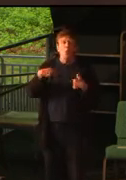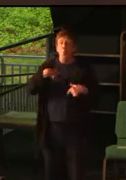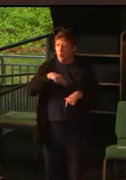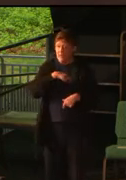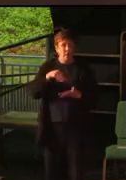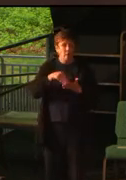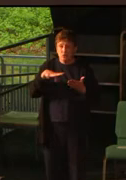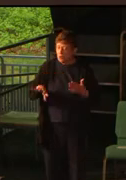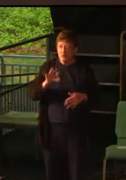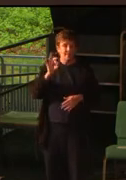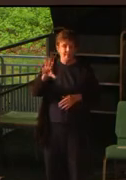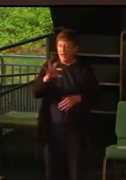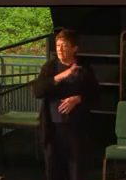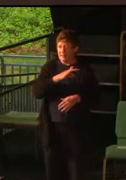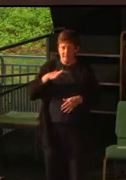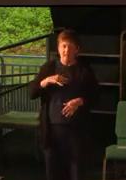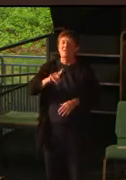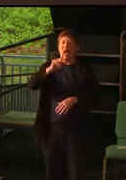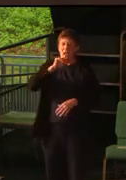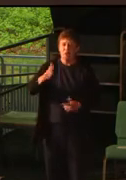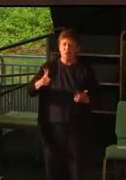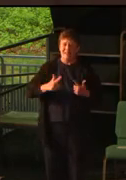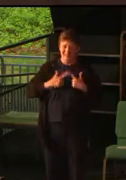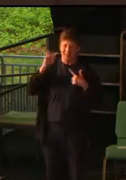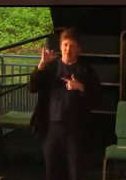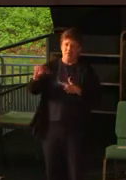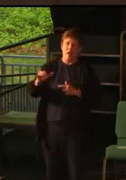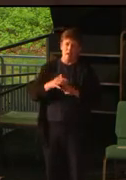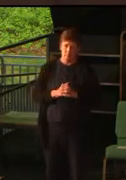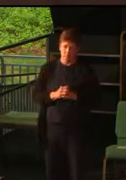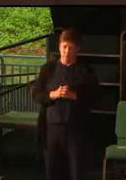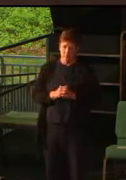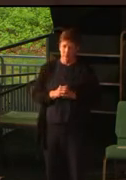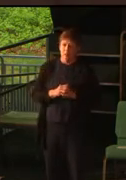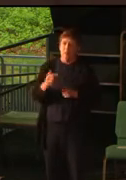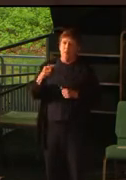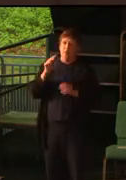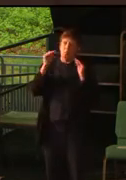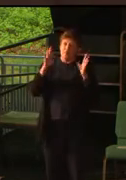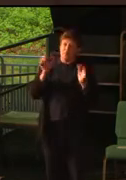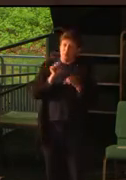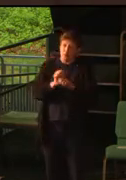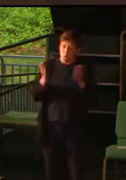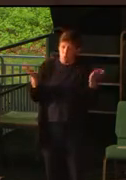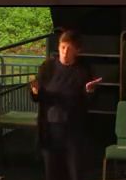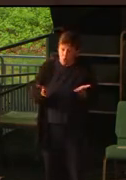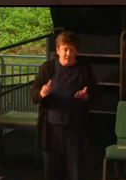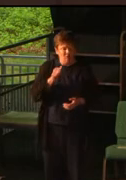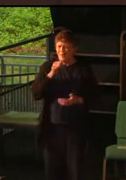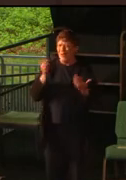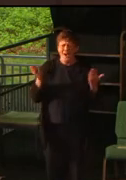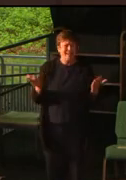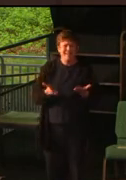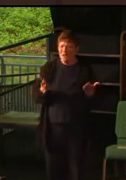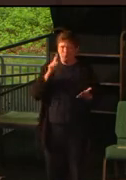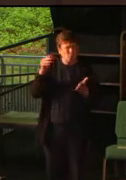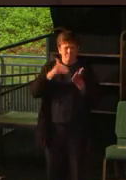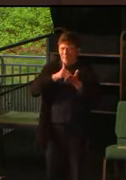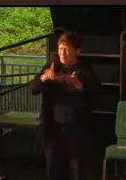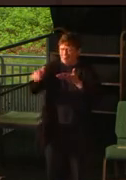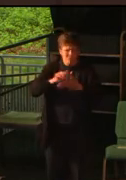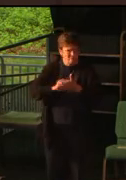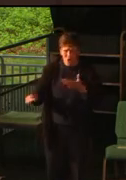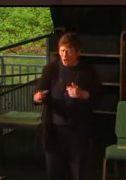staff, actually live it. The professors who work at BCC are not here for millions of dollars